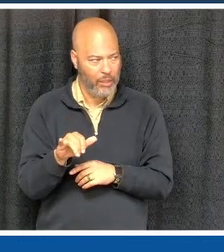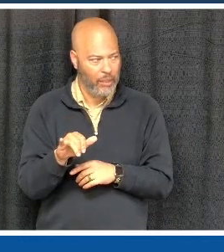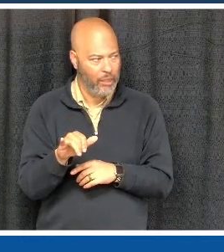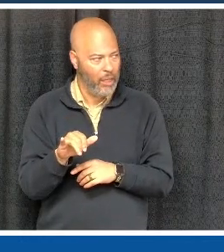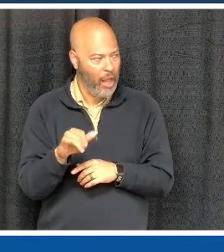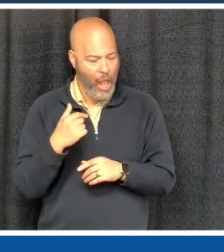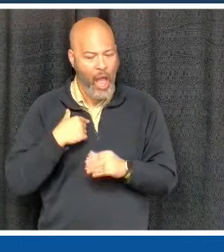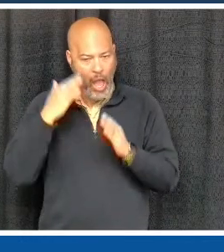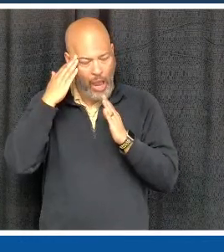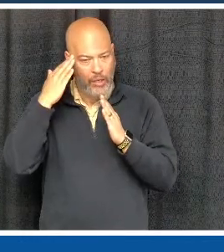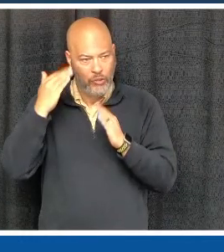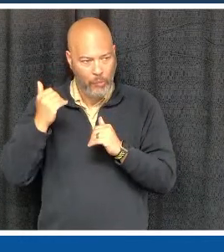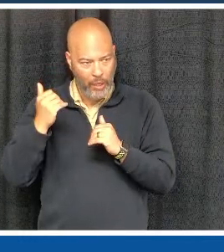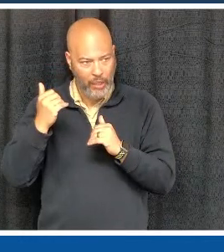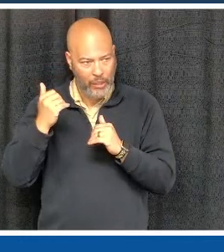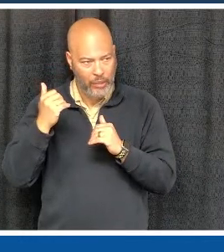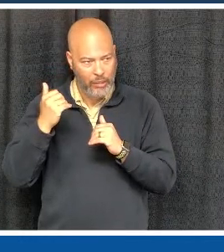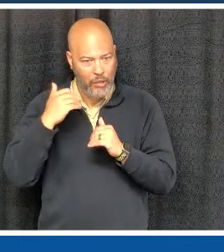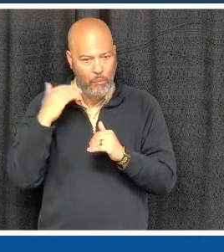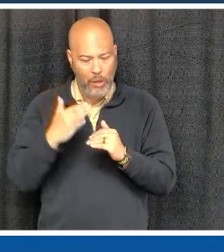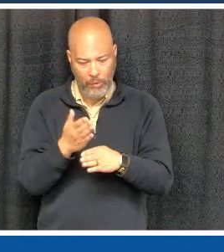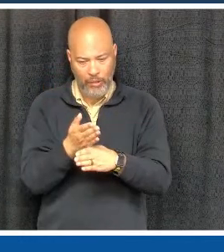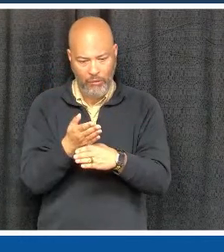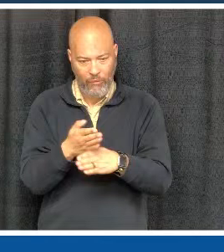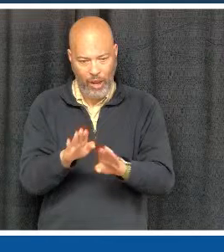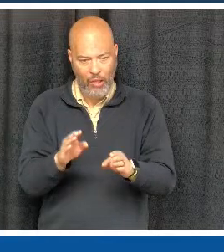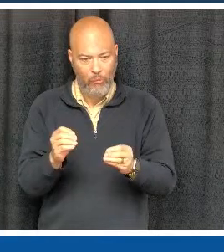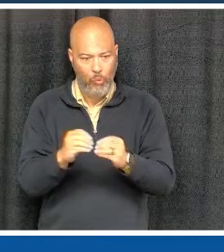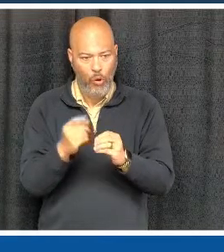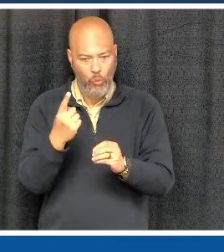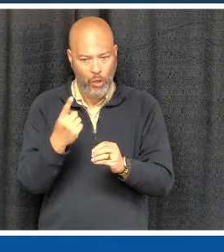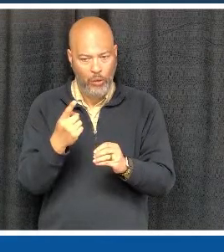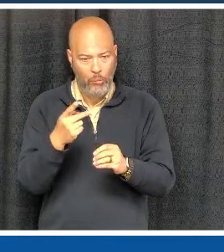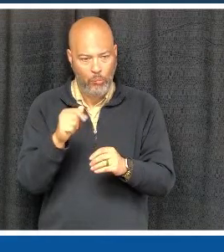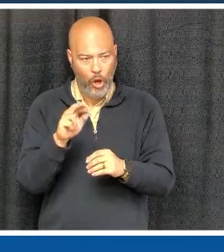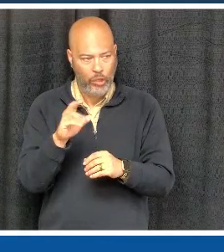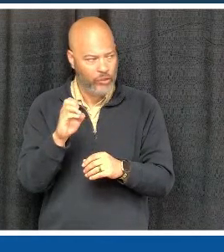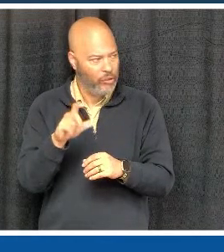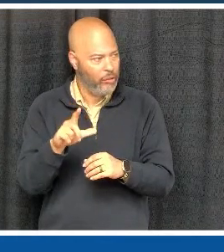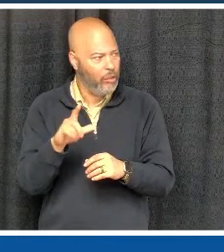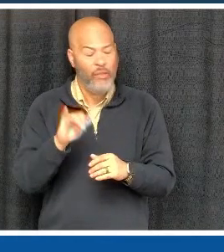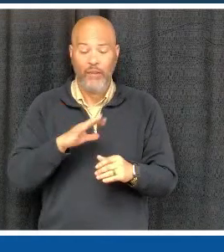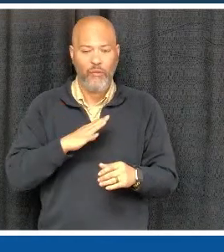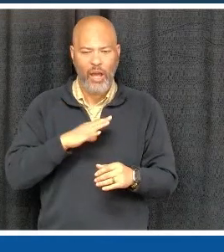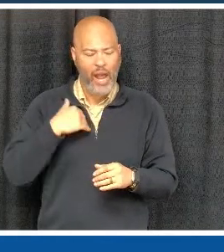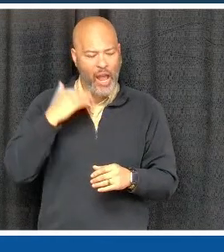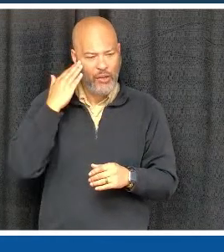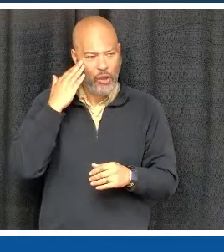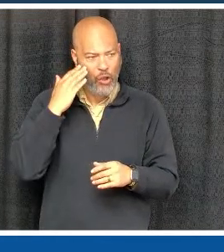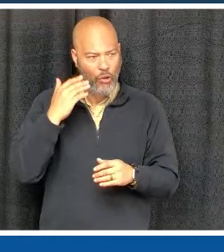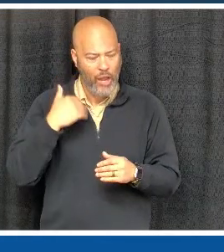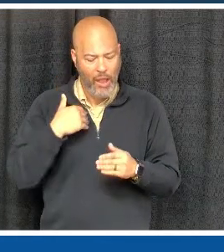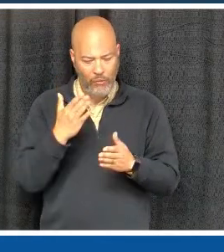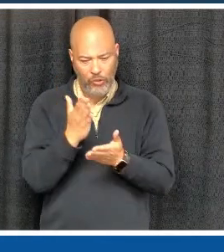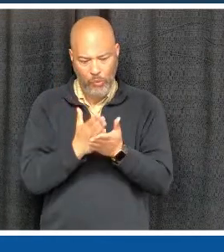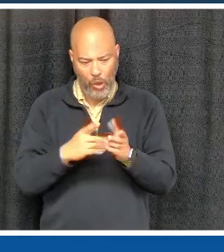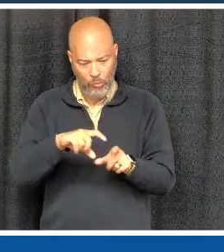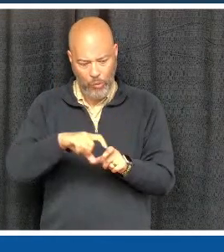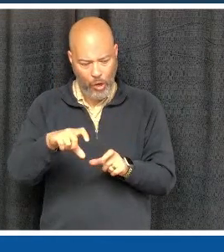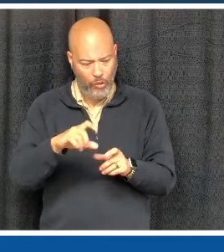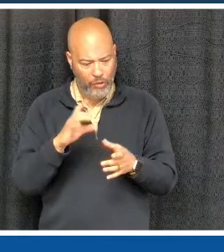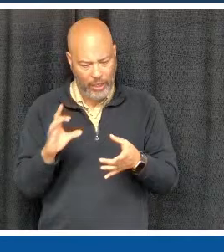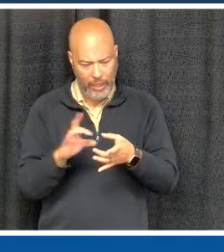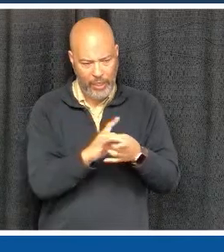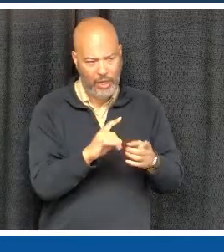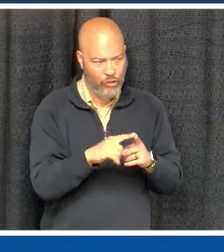I expect it to probably be maybe divided for more than one parcel at its size, so. No, that's fine. I just know there's also a small piece that connects to